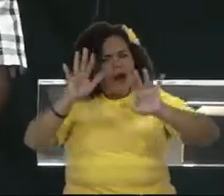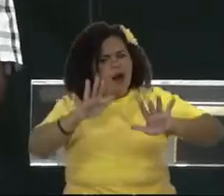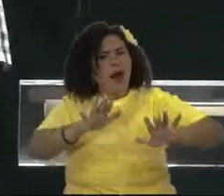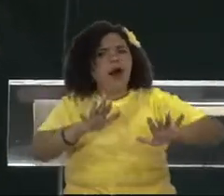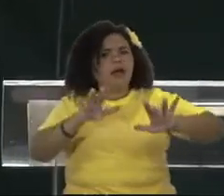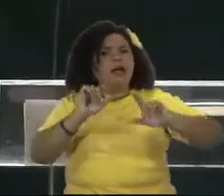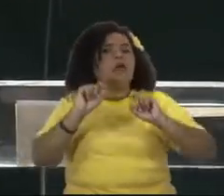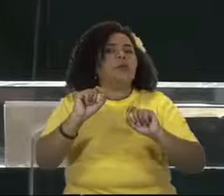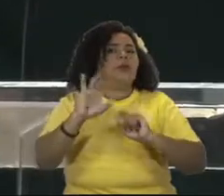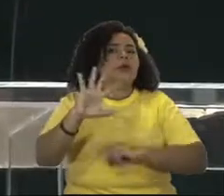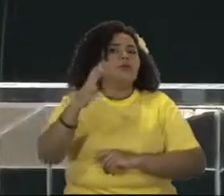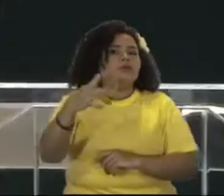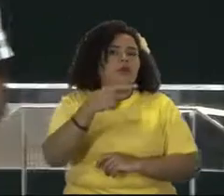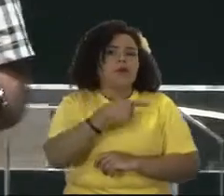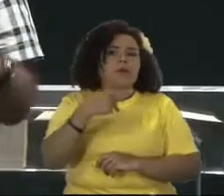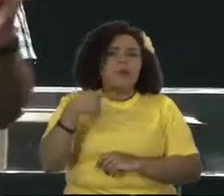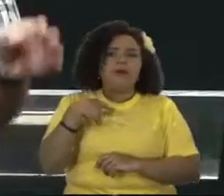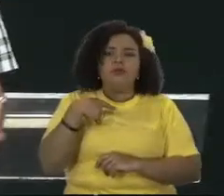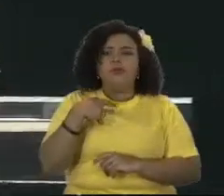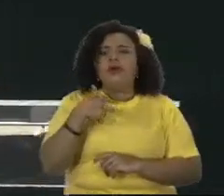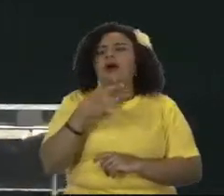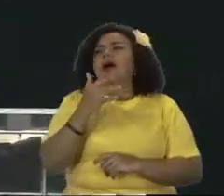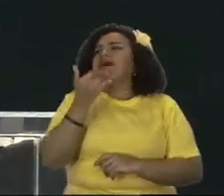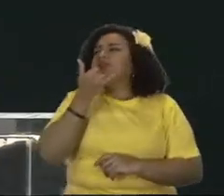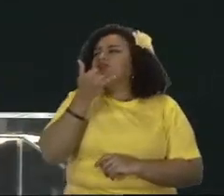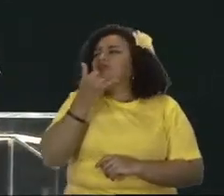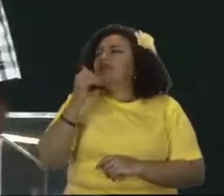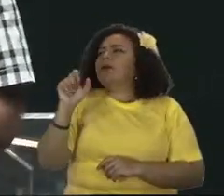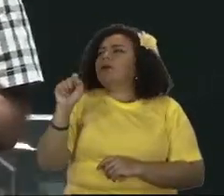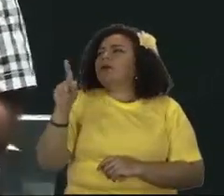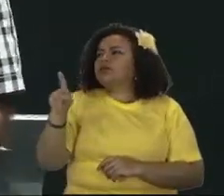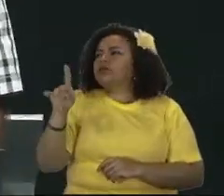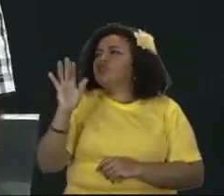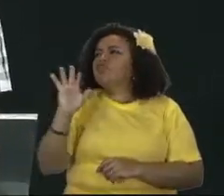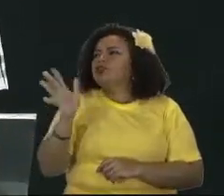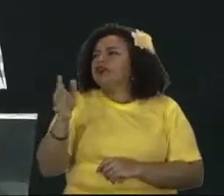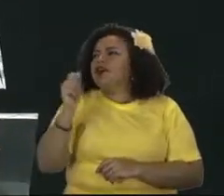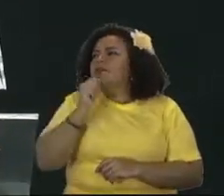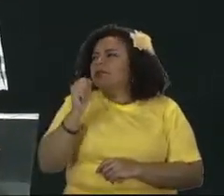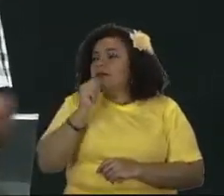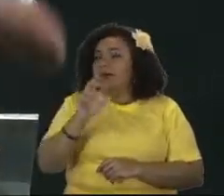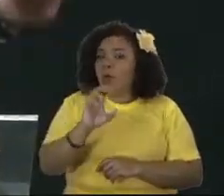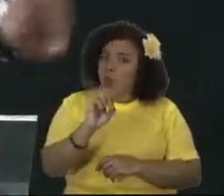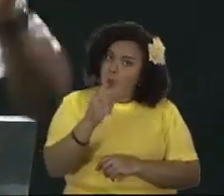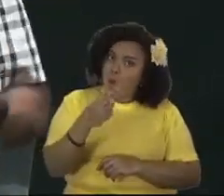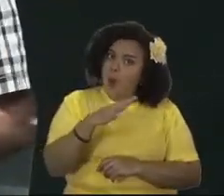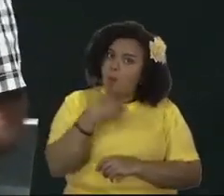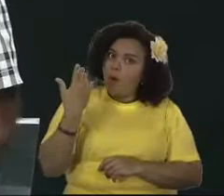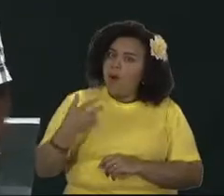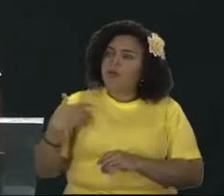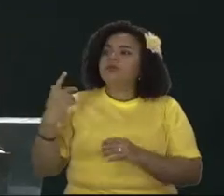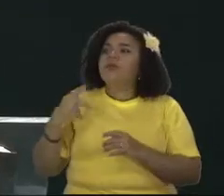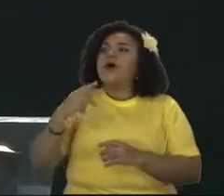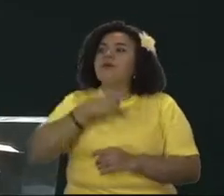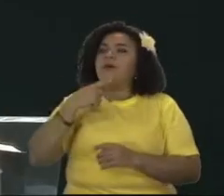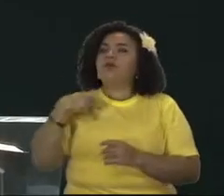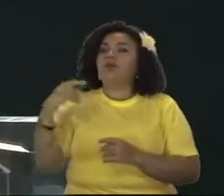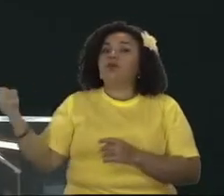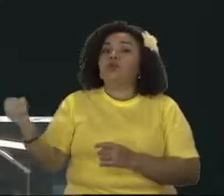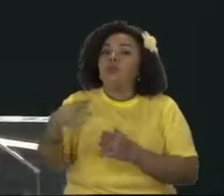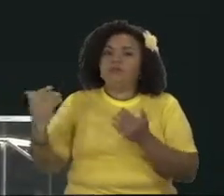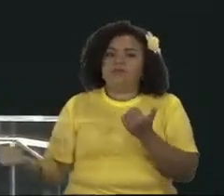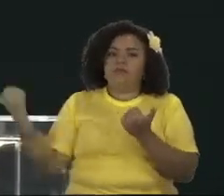as no one was, and when the pastor retires, and then comes a new